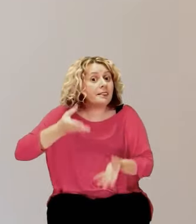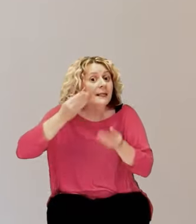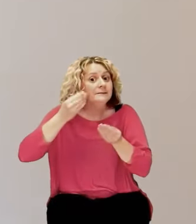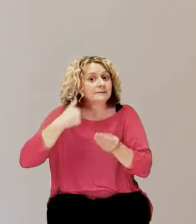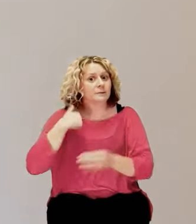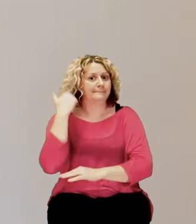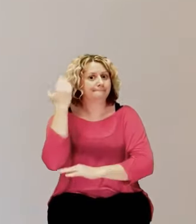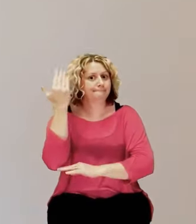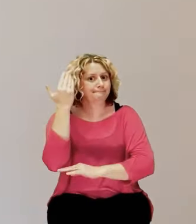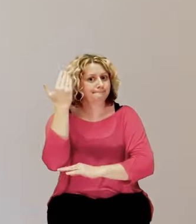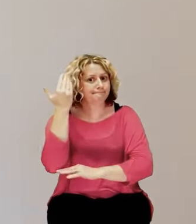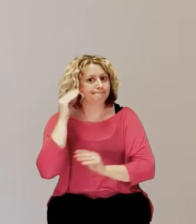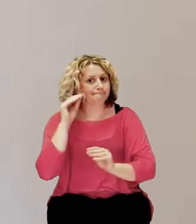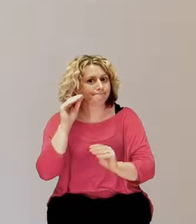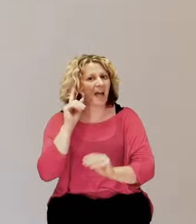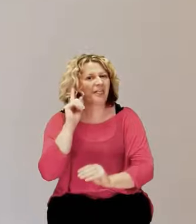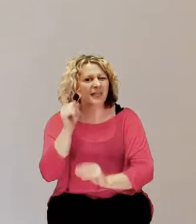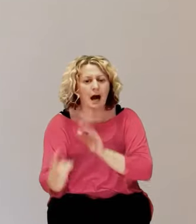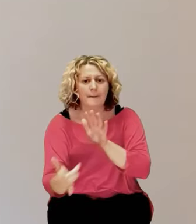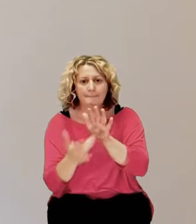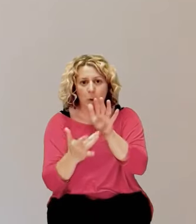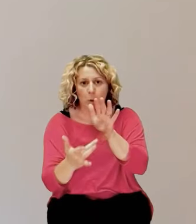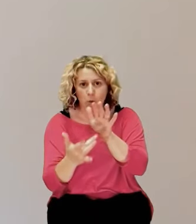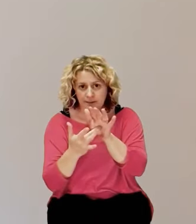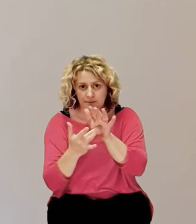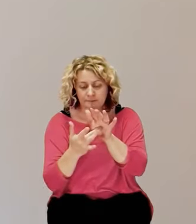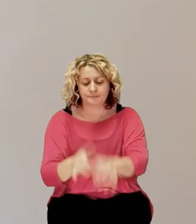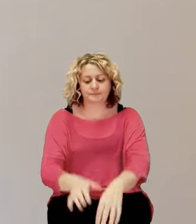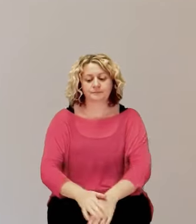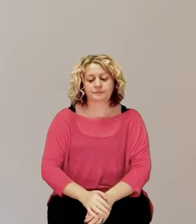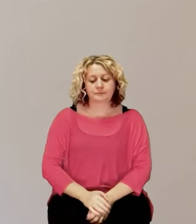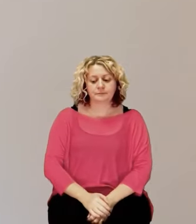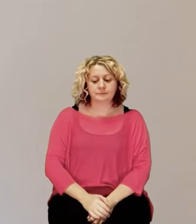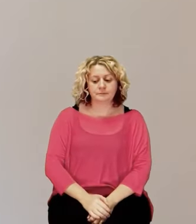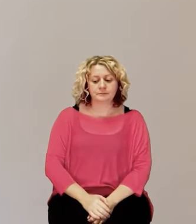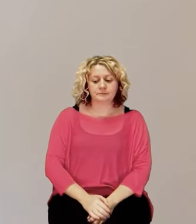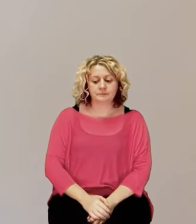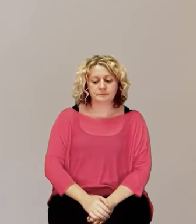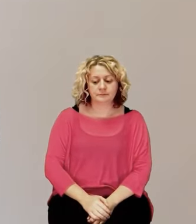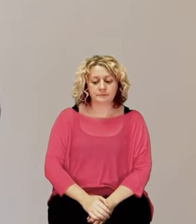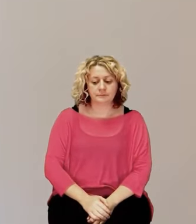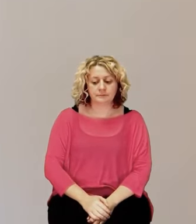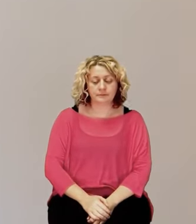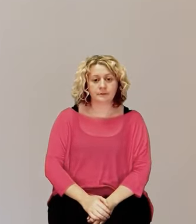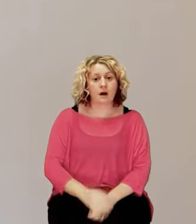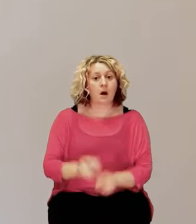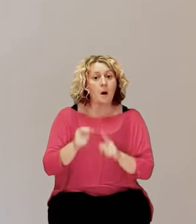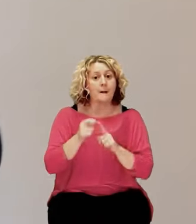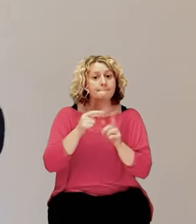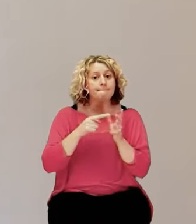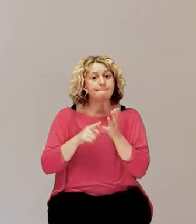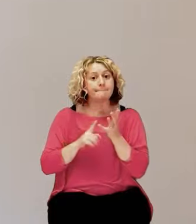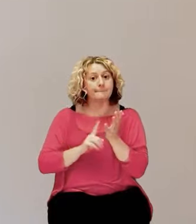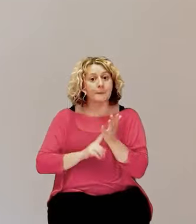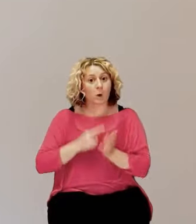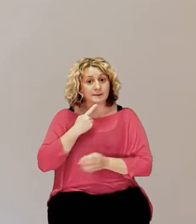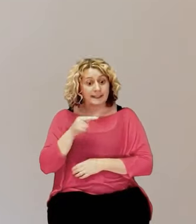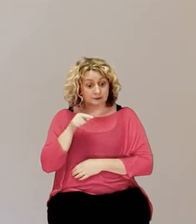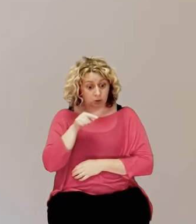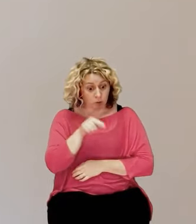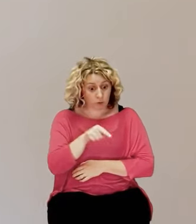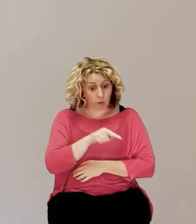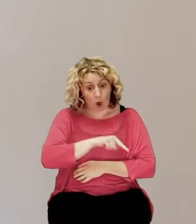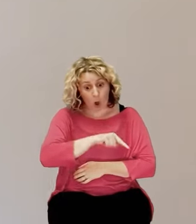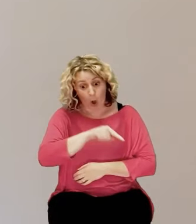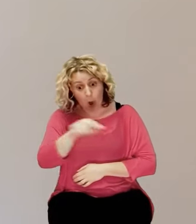Here's the deal. Paul says the priority is godliness. Titus, go to Crete. Find people, teach